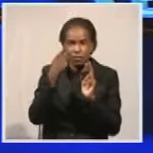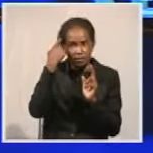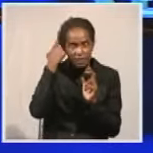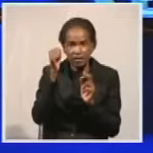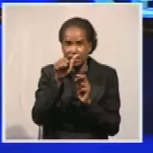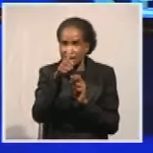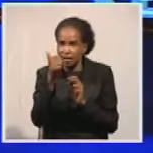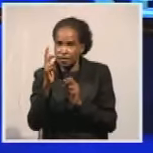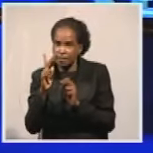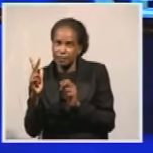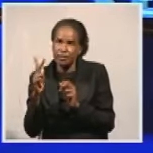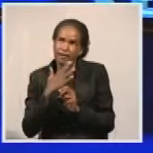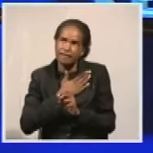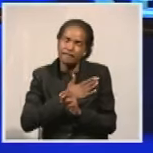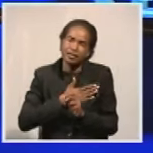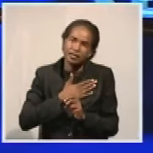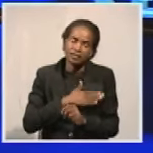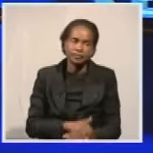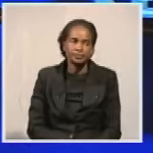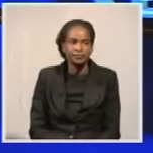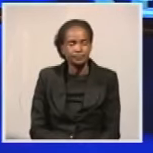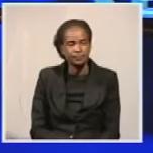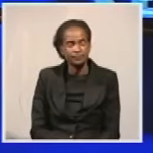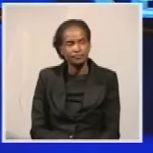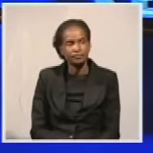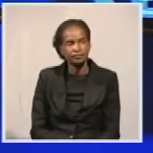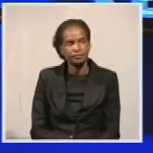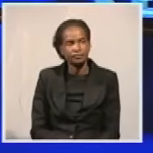others felt that